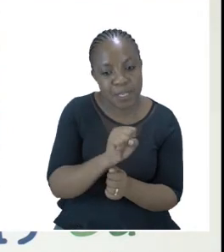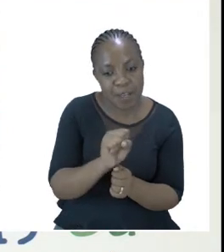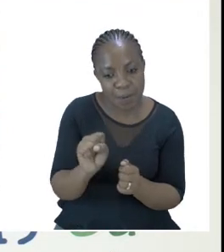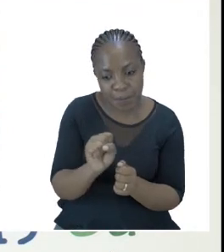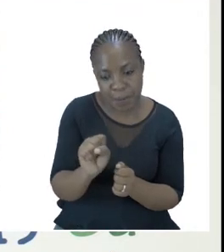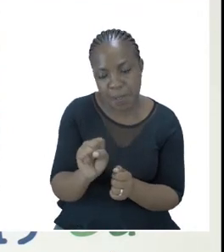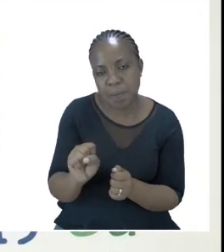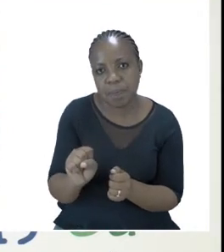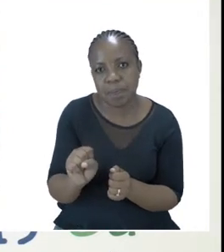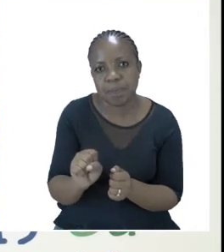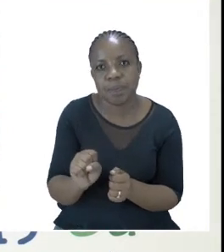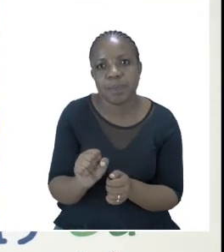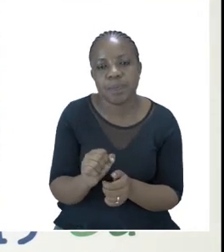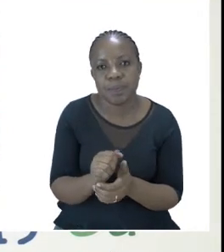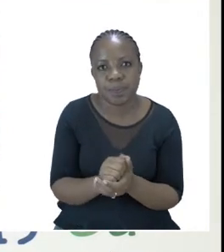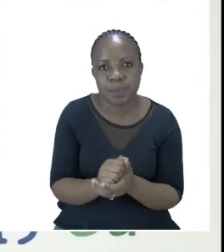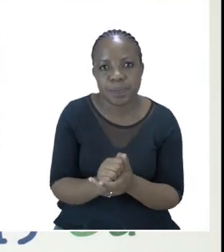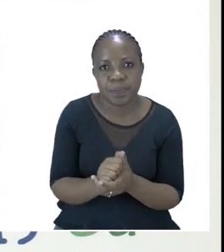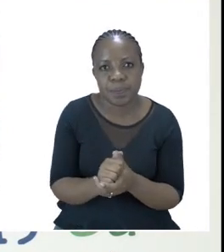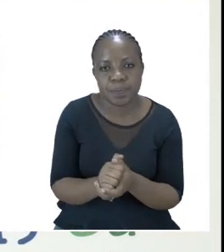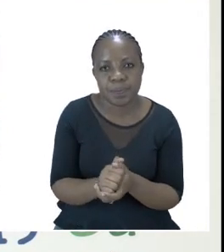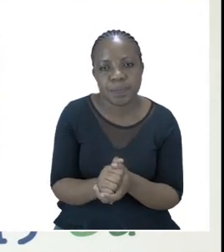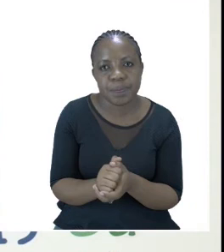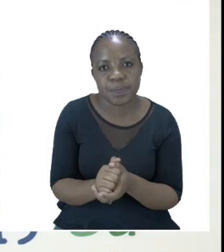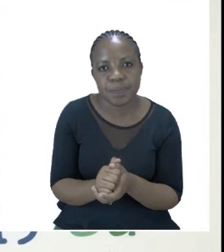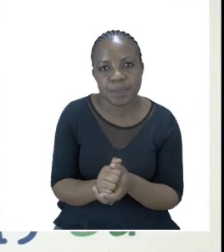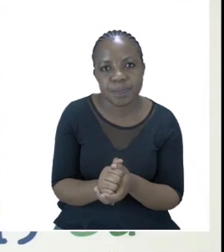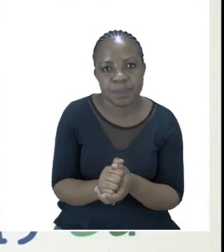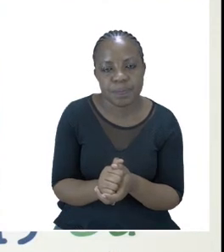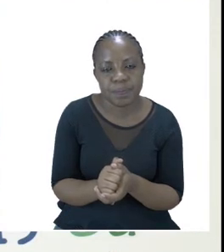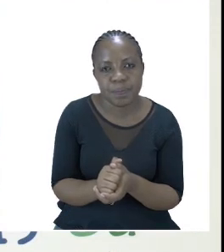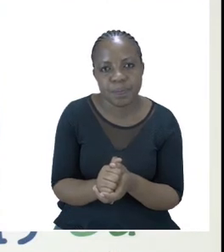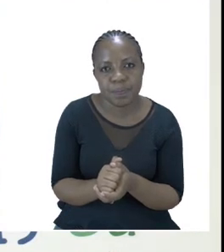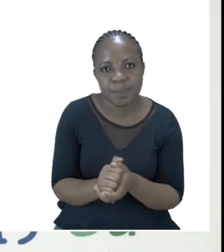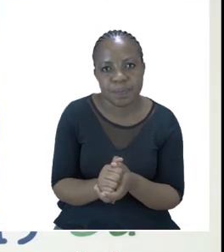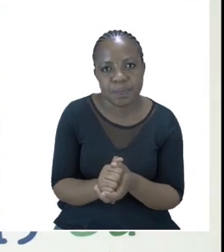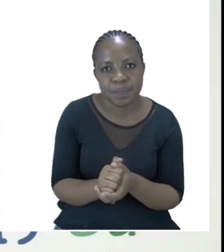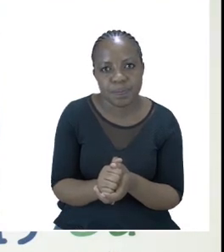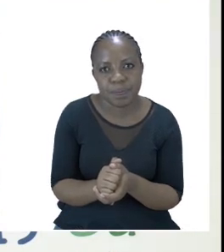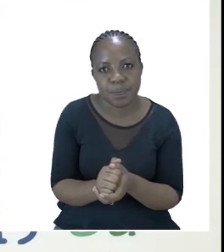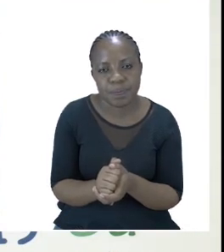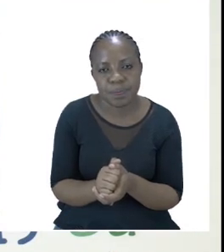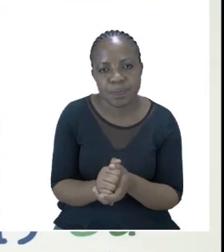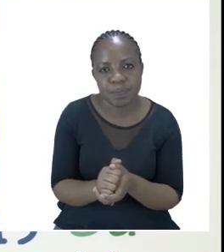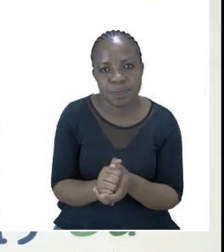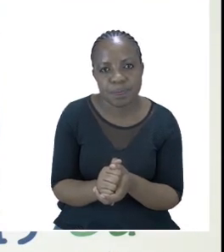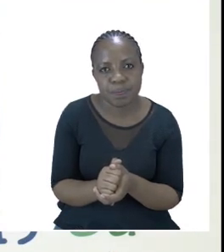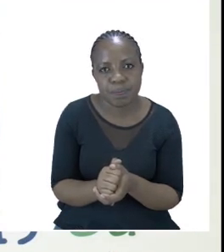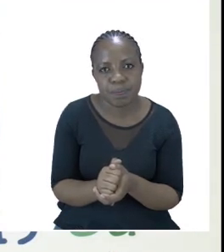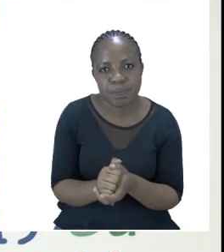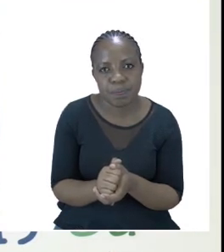word sandwich. Everybody, let's say sandwich.